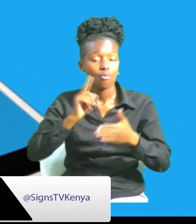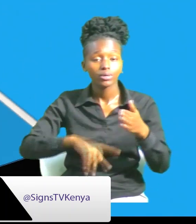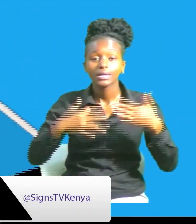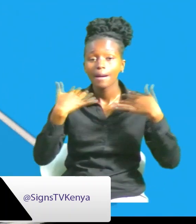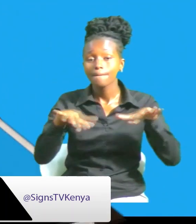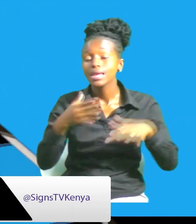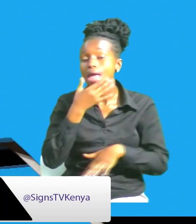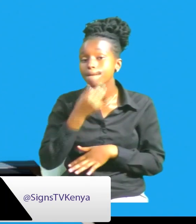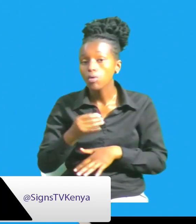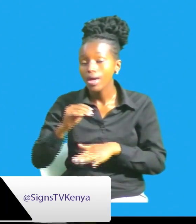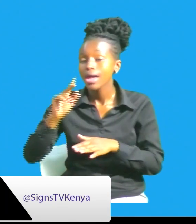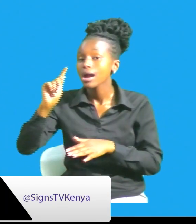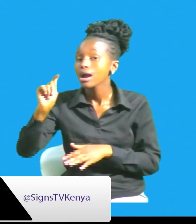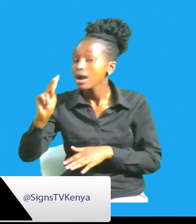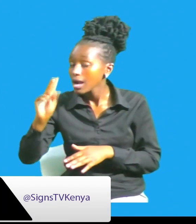person in